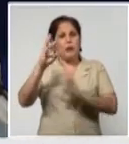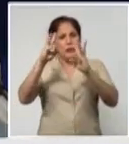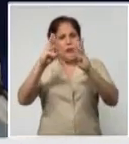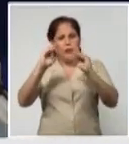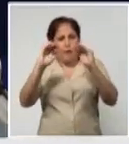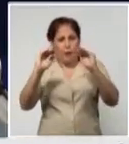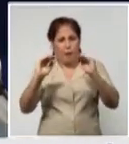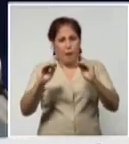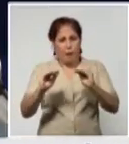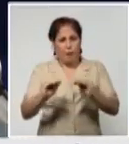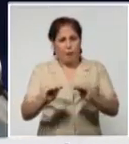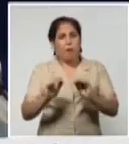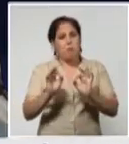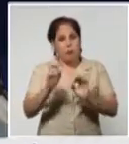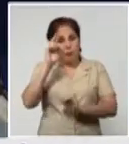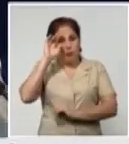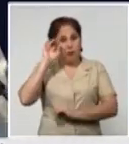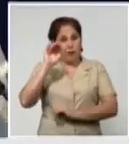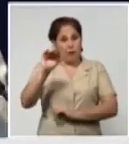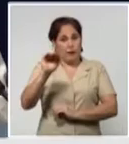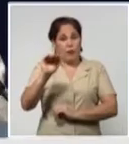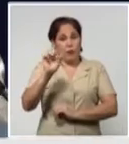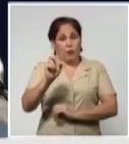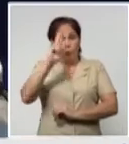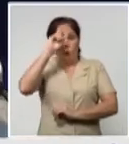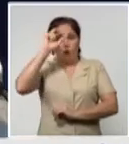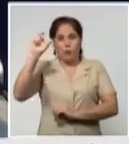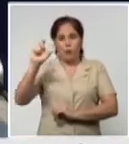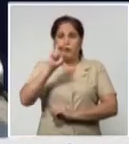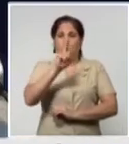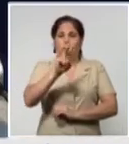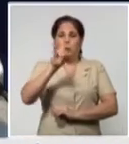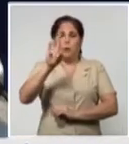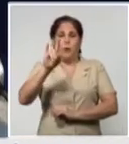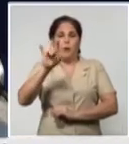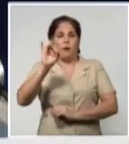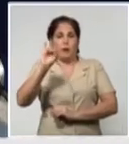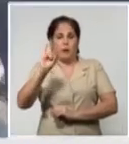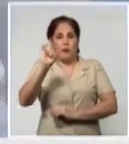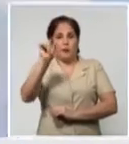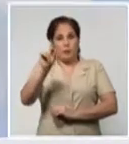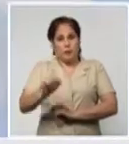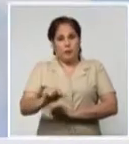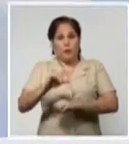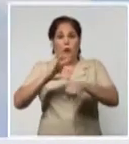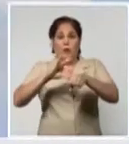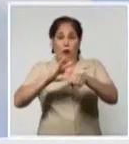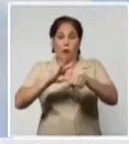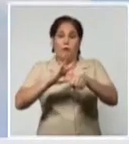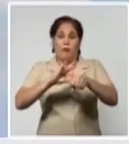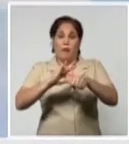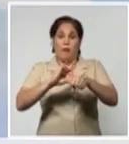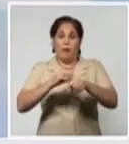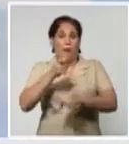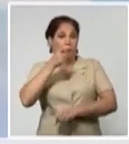lowest number of patients admitted to our hospitals, 296 COVID patients, 12 in